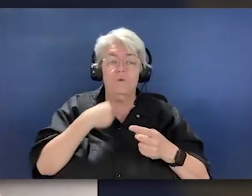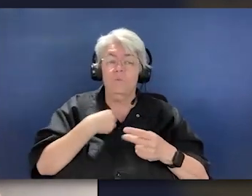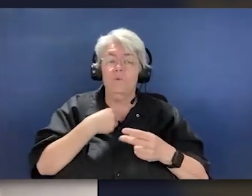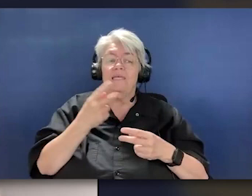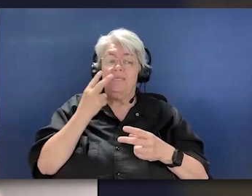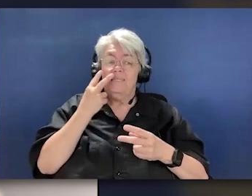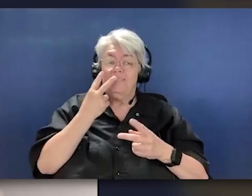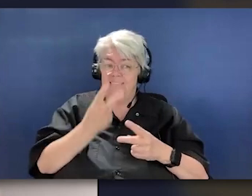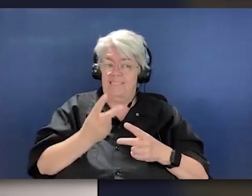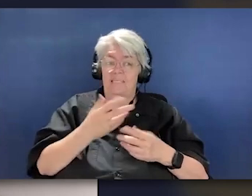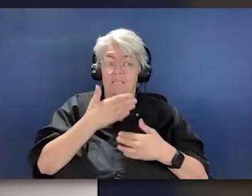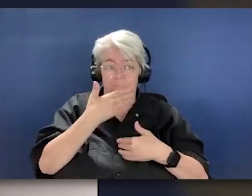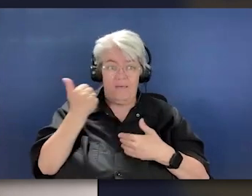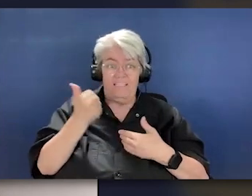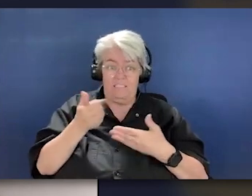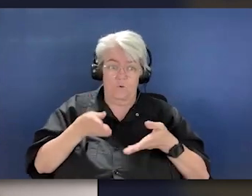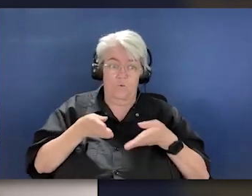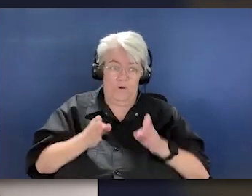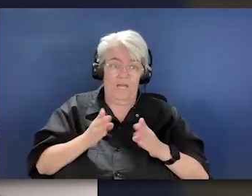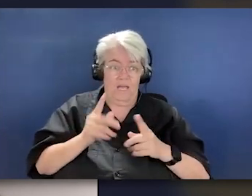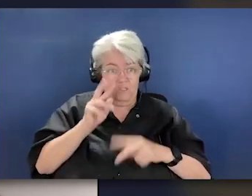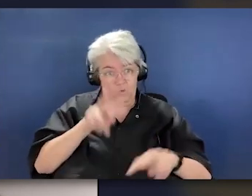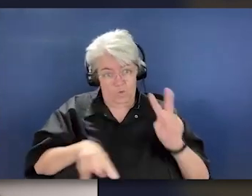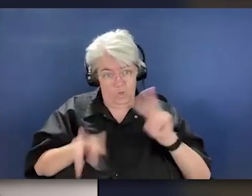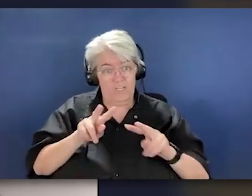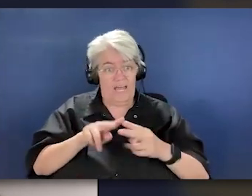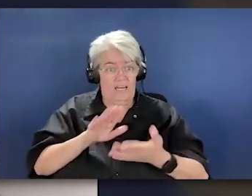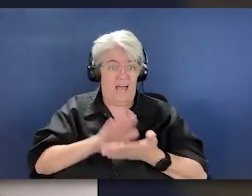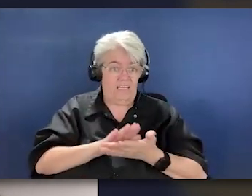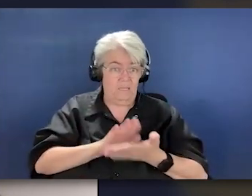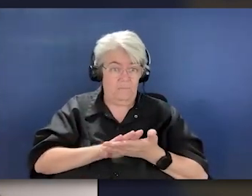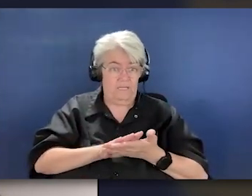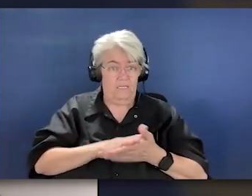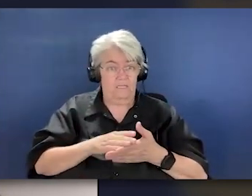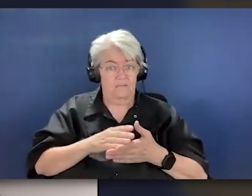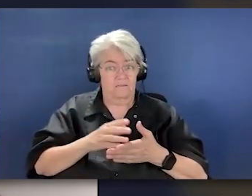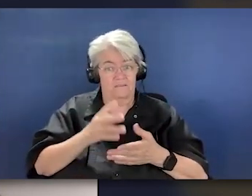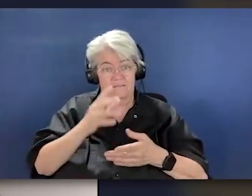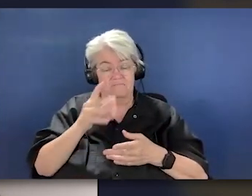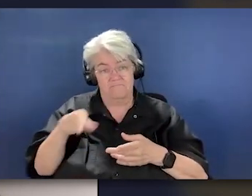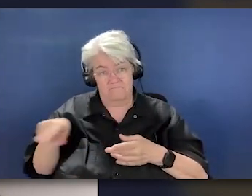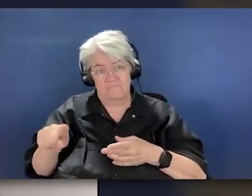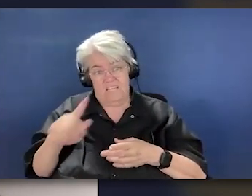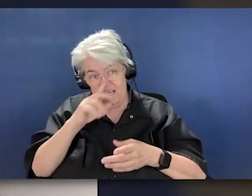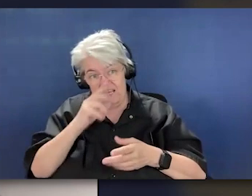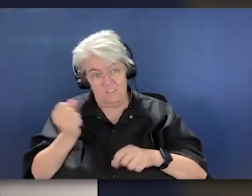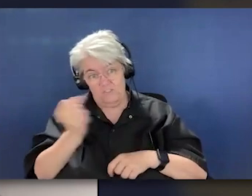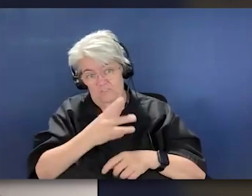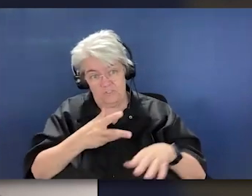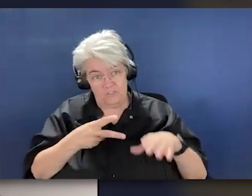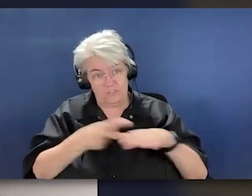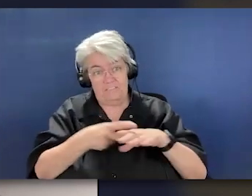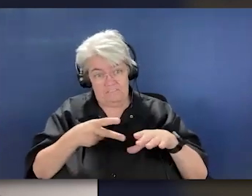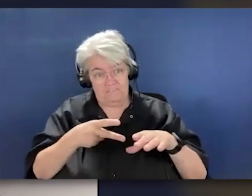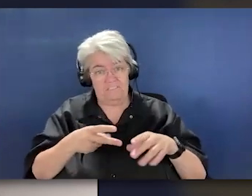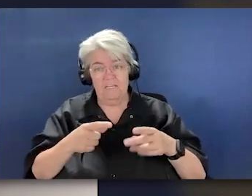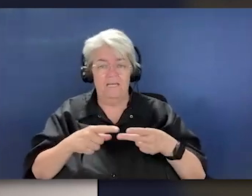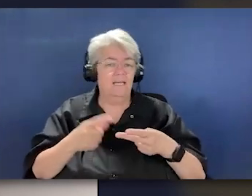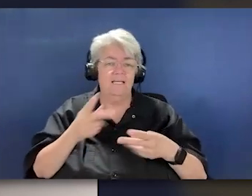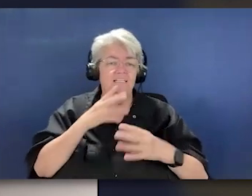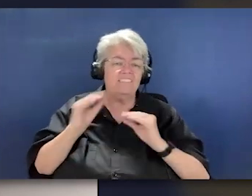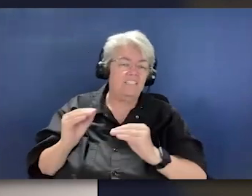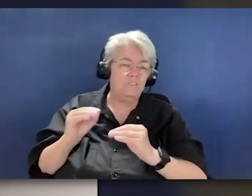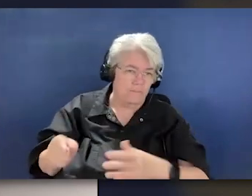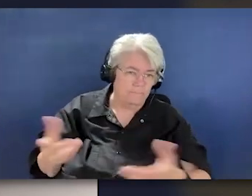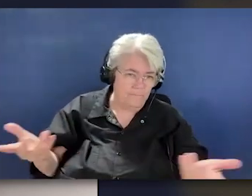the best approach to addressing academic misconduct as education, which is the same in other areas of academic misconduct. That's always been